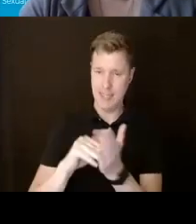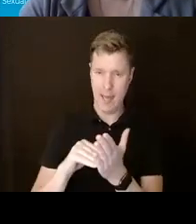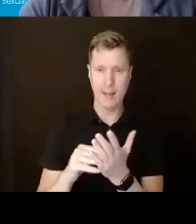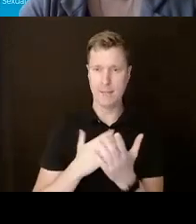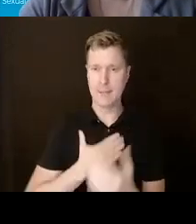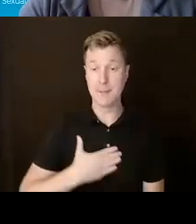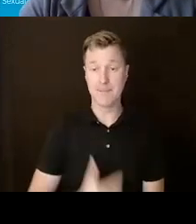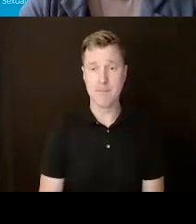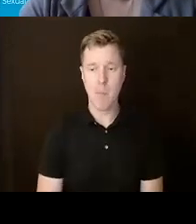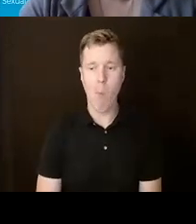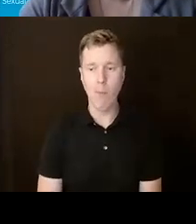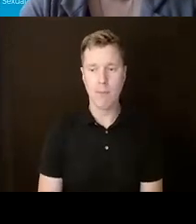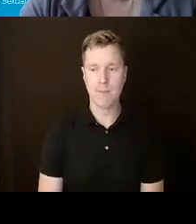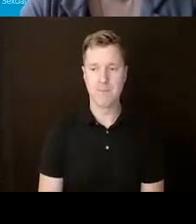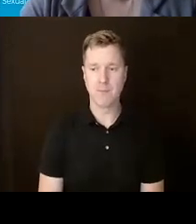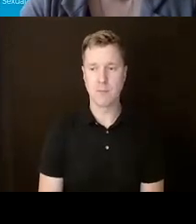great.